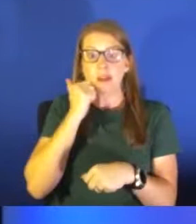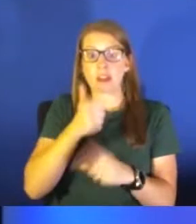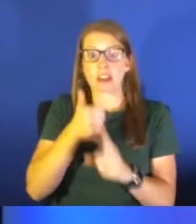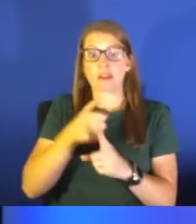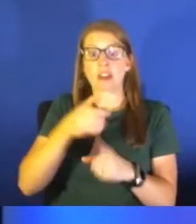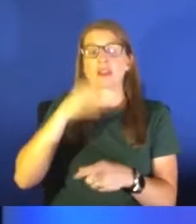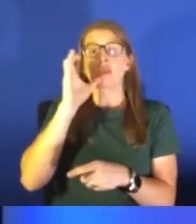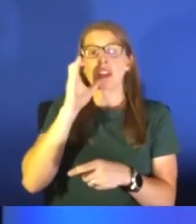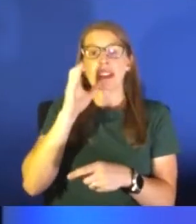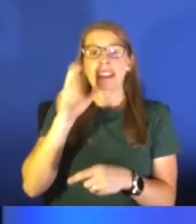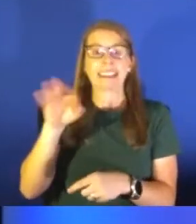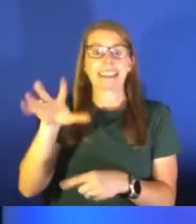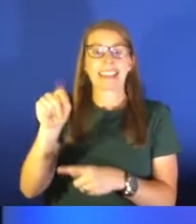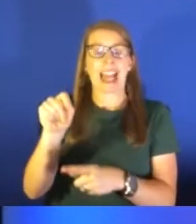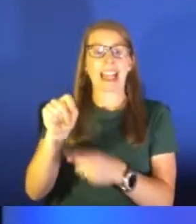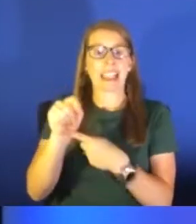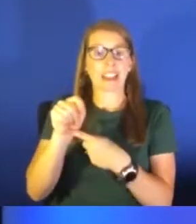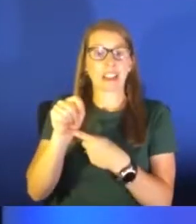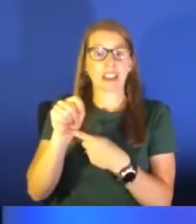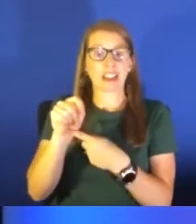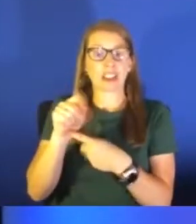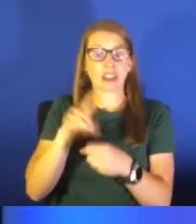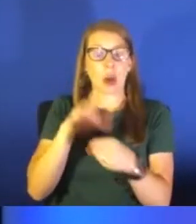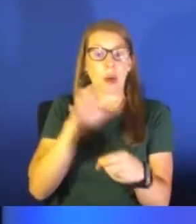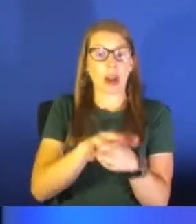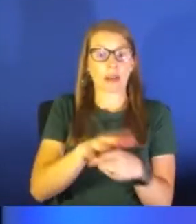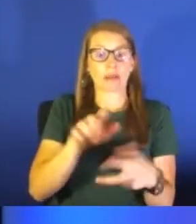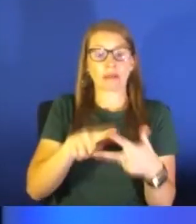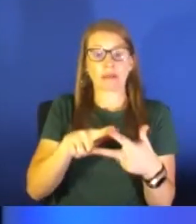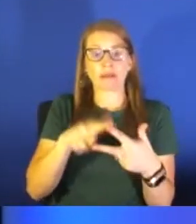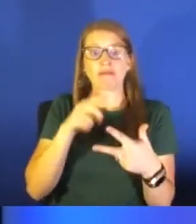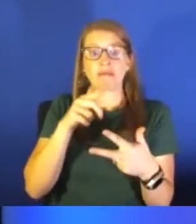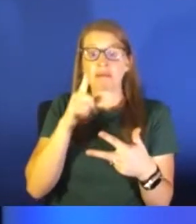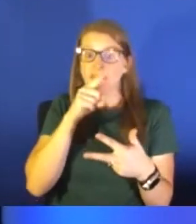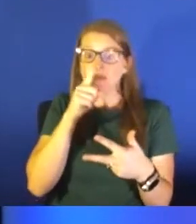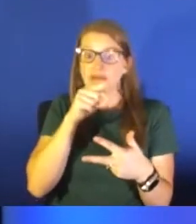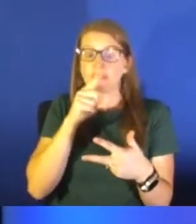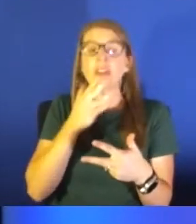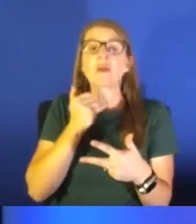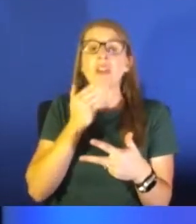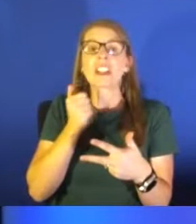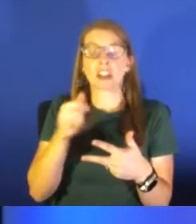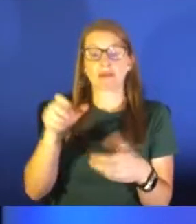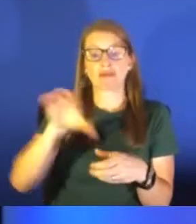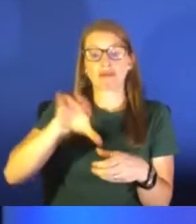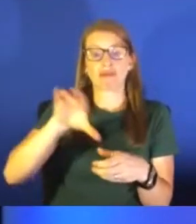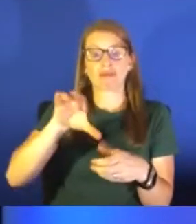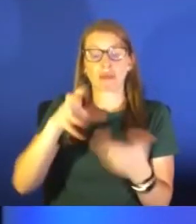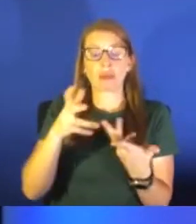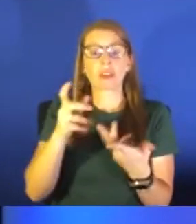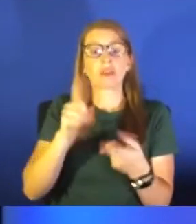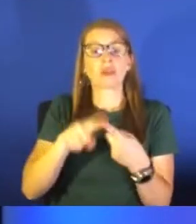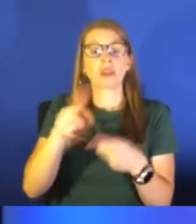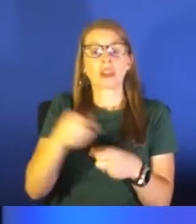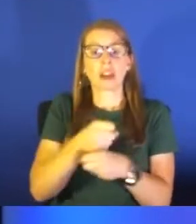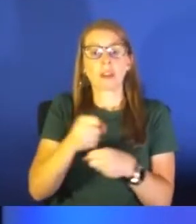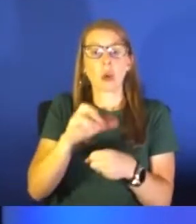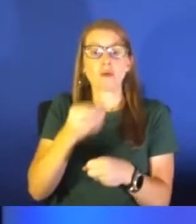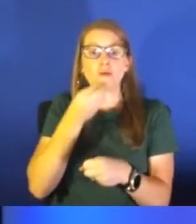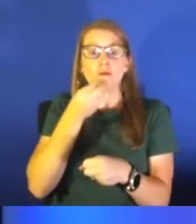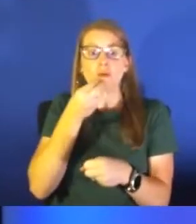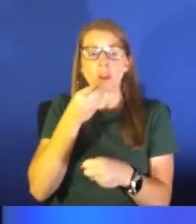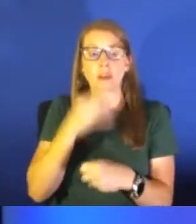artificial sweetener to your coffee or food? It's estimated that 40% of Americans eat and drink what is called